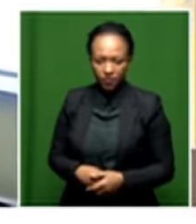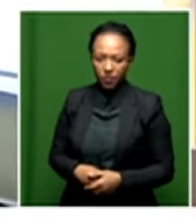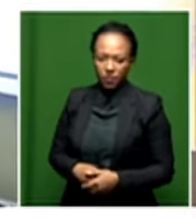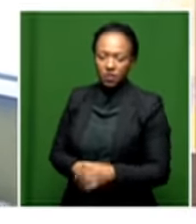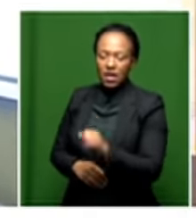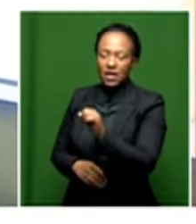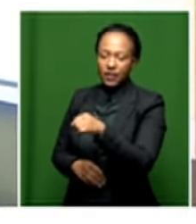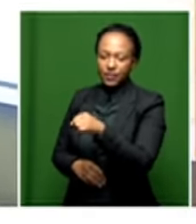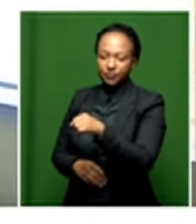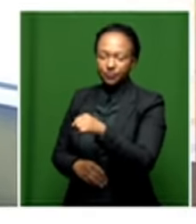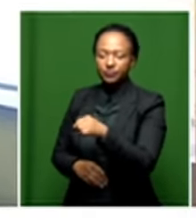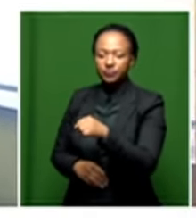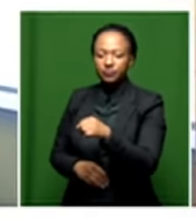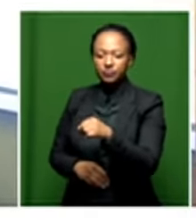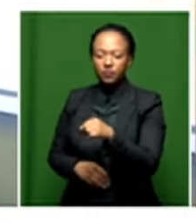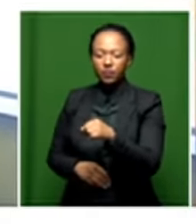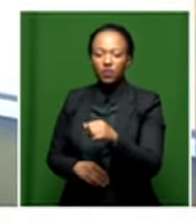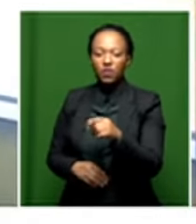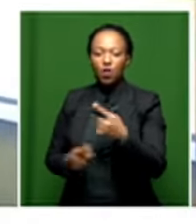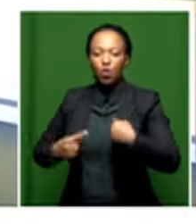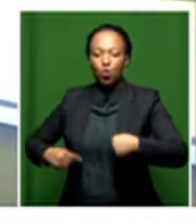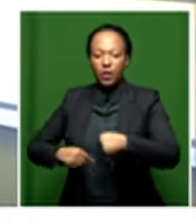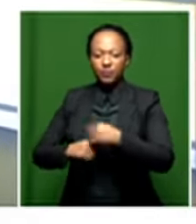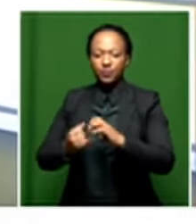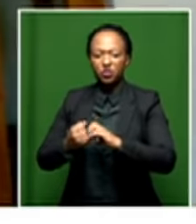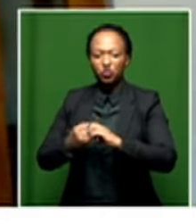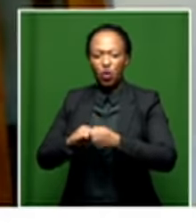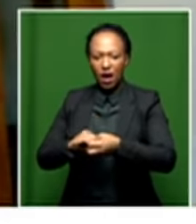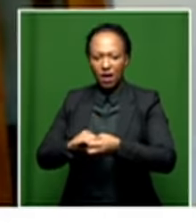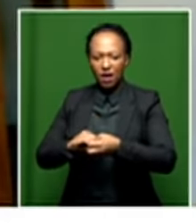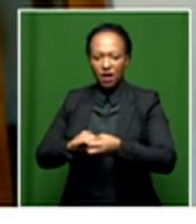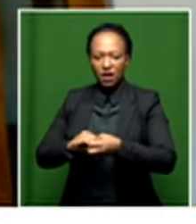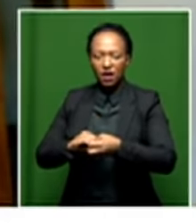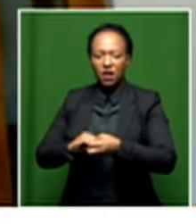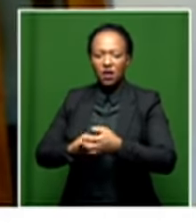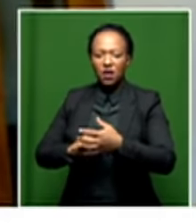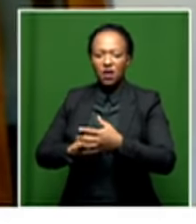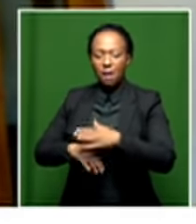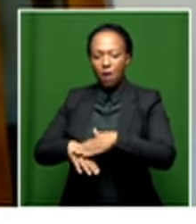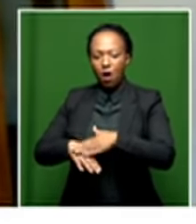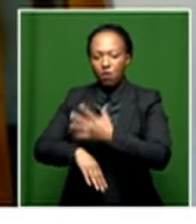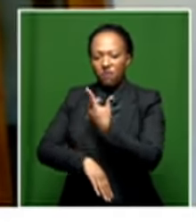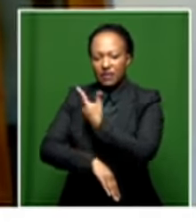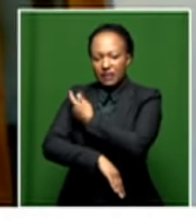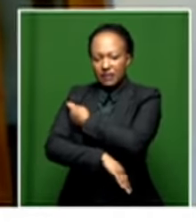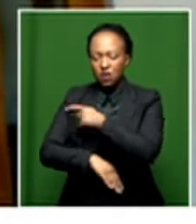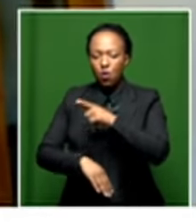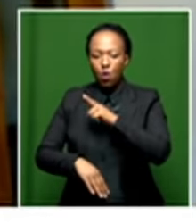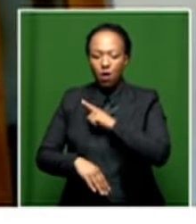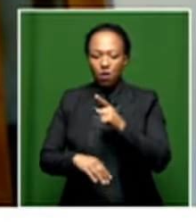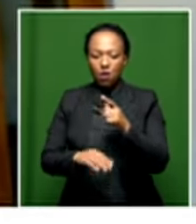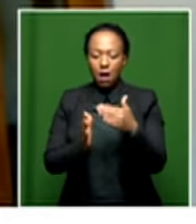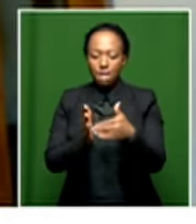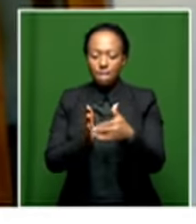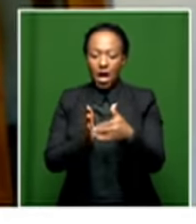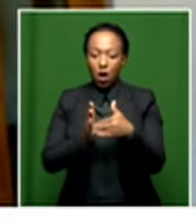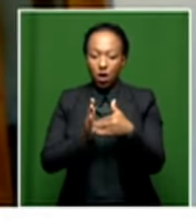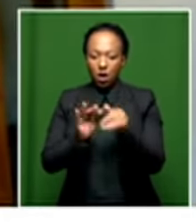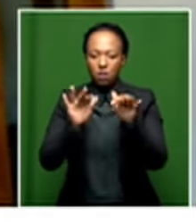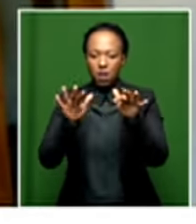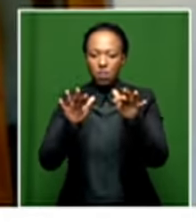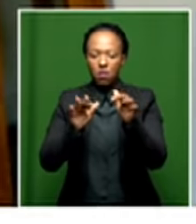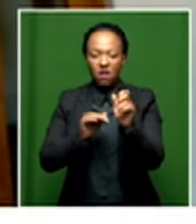stretch the vaccine so that you can have a million people with first